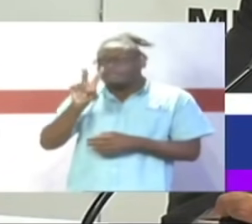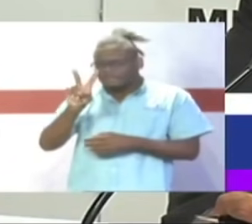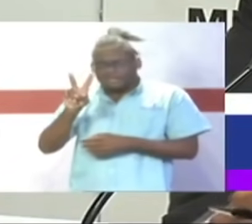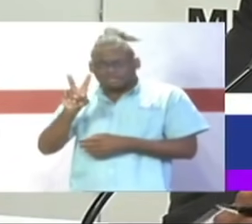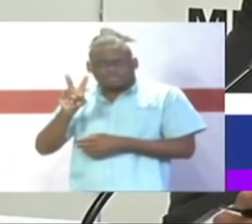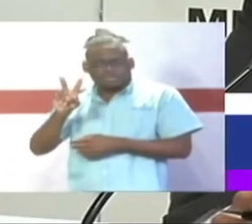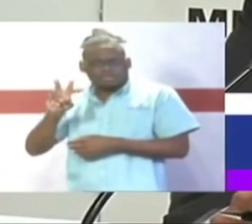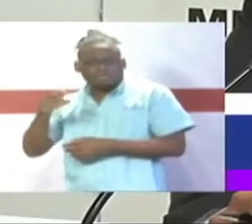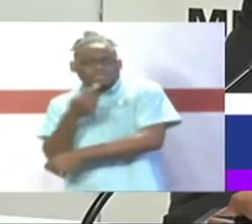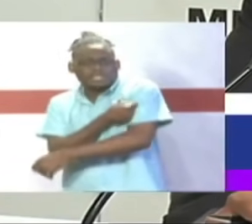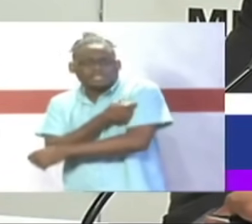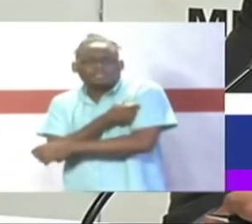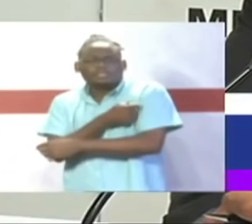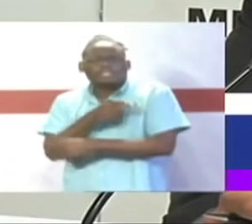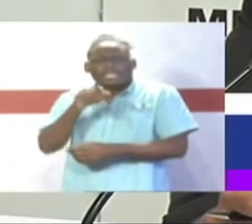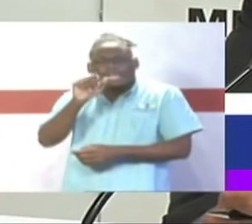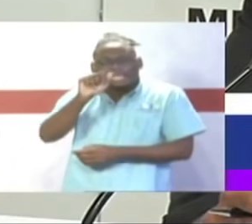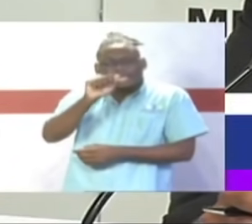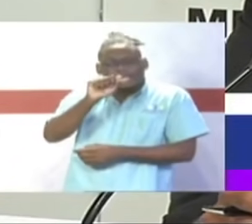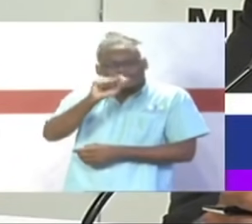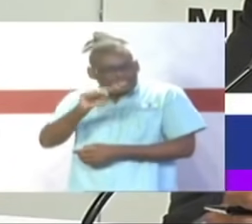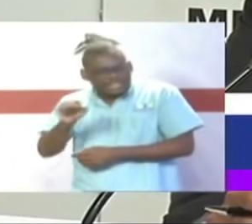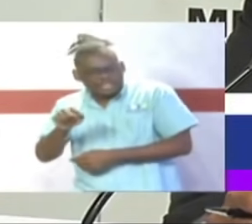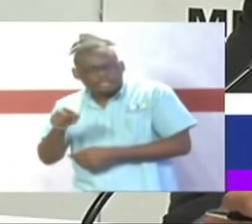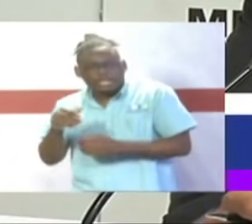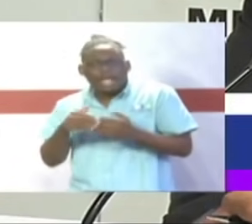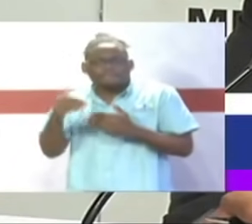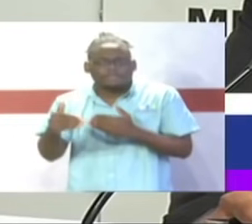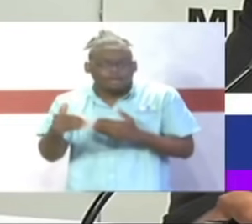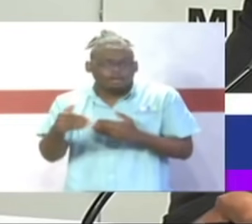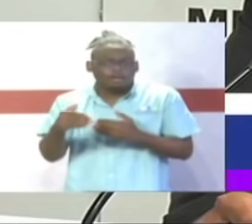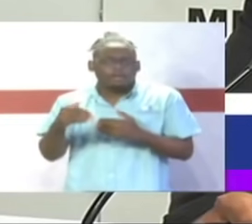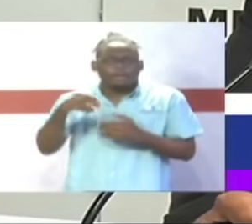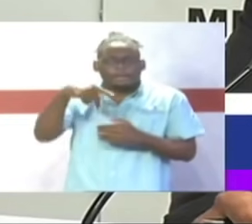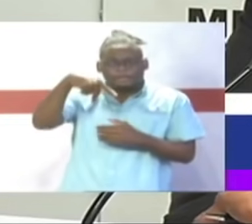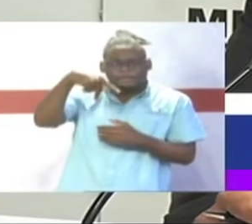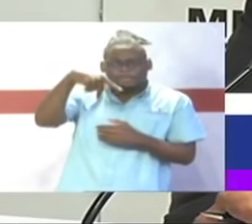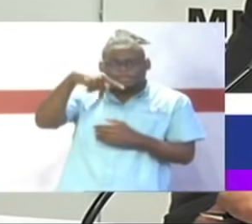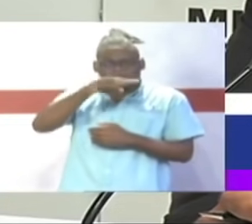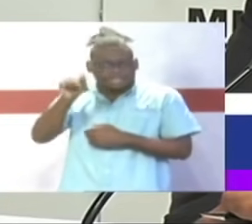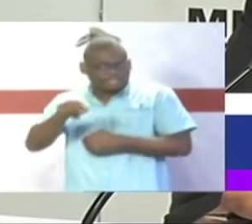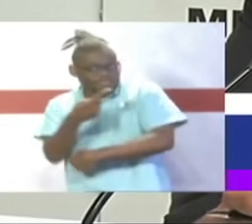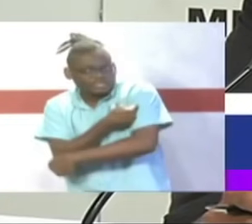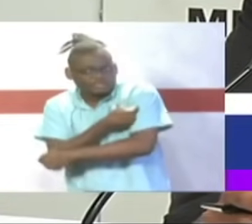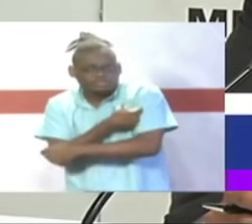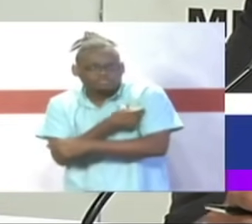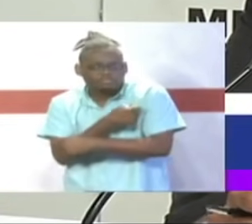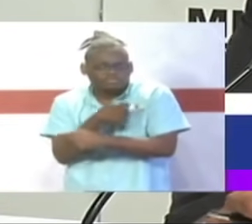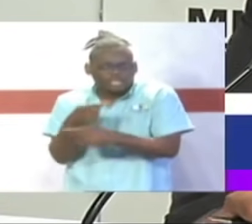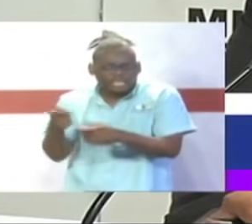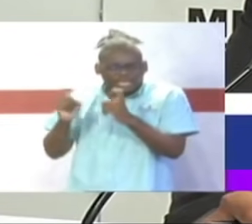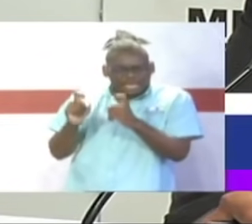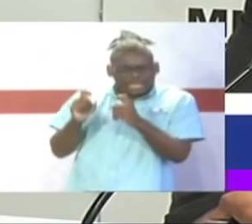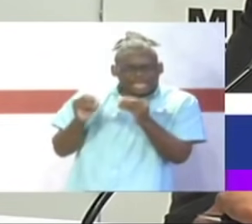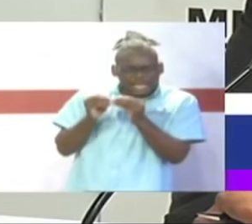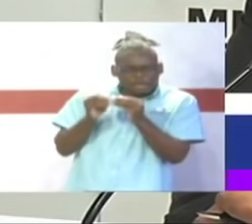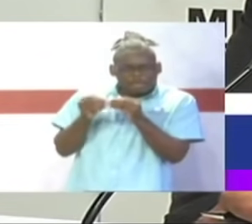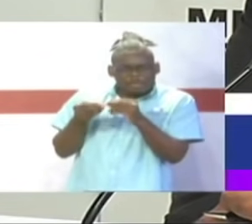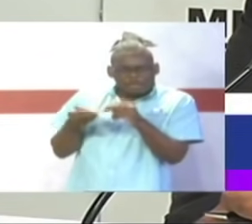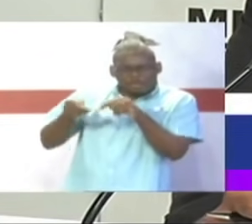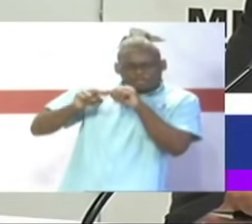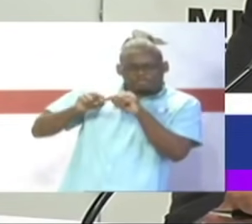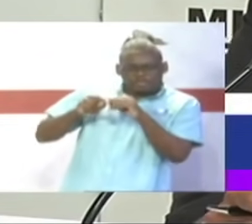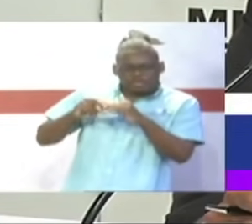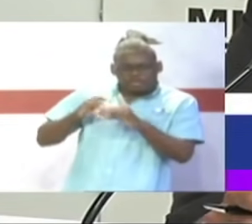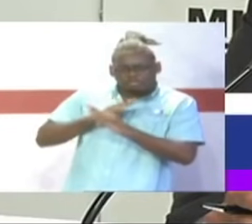example, followed by Pfizer, gives you a slightly increased efficacy as it relates to like and like. But